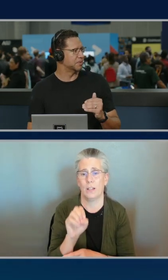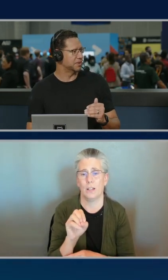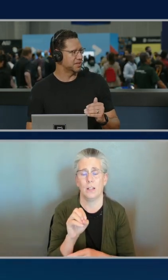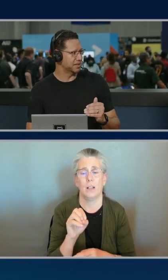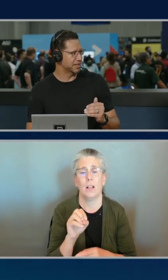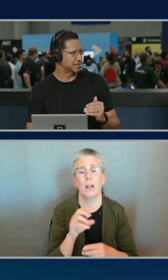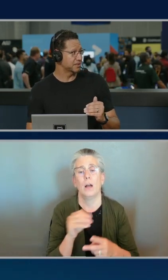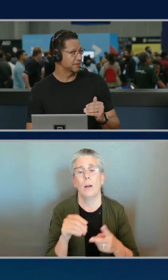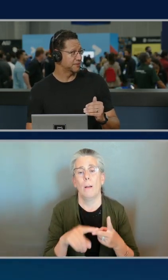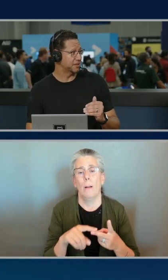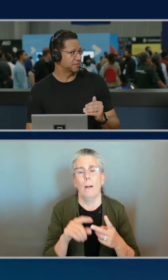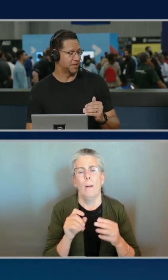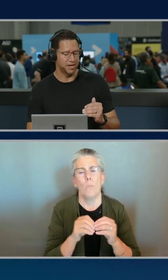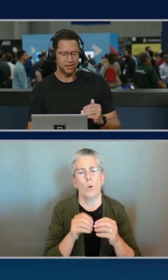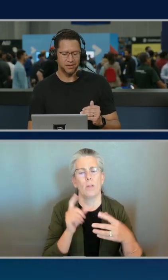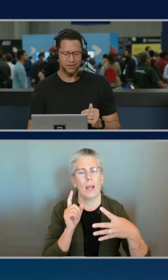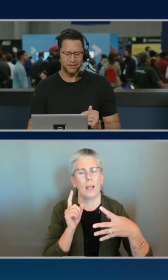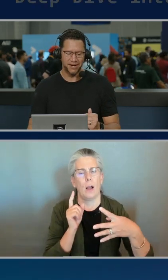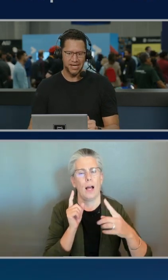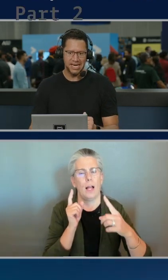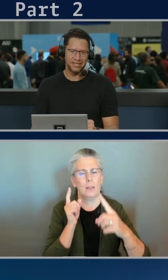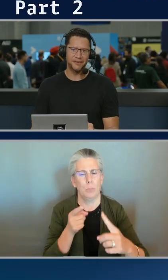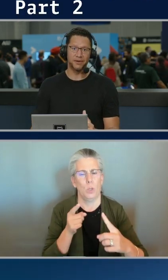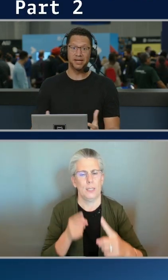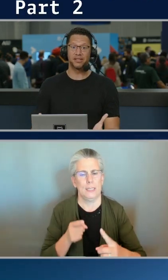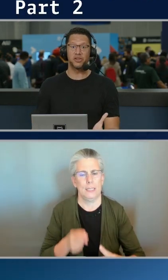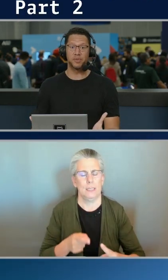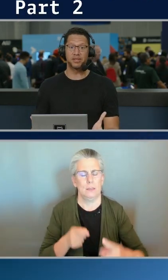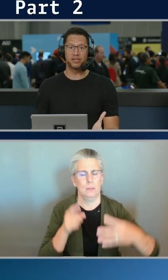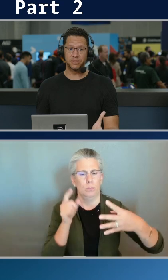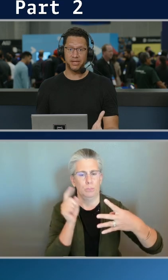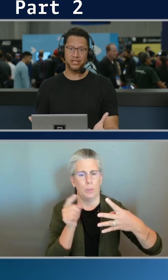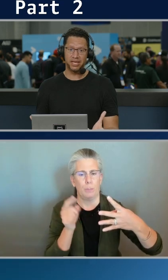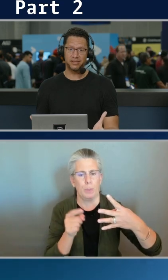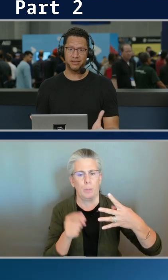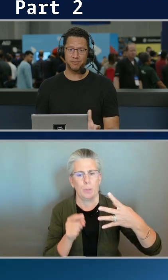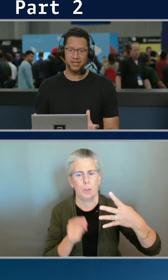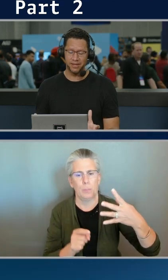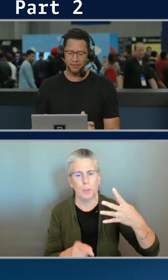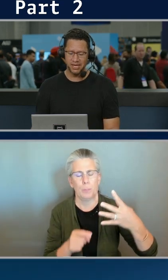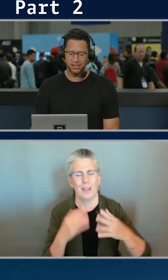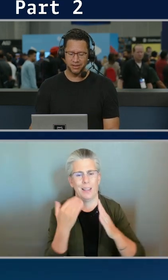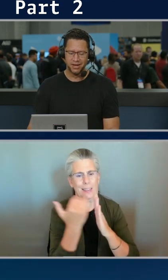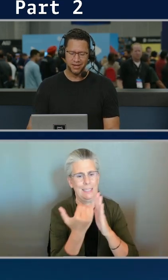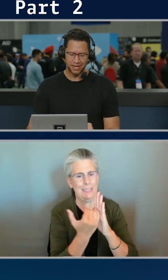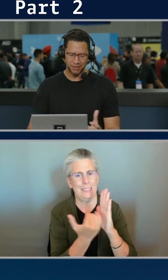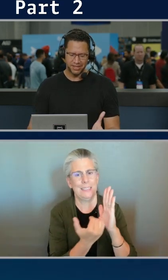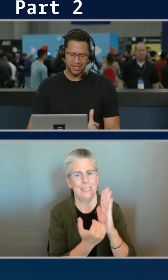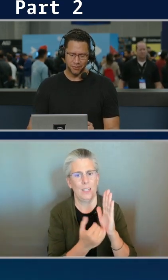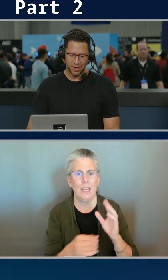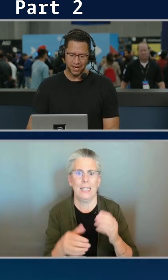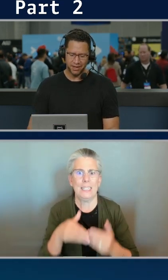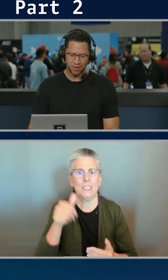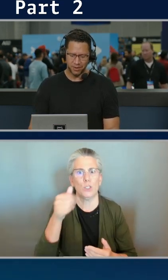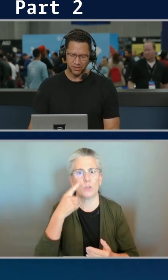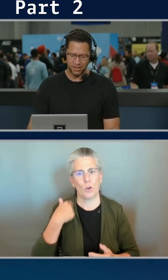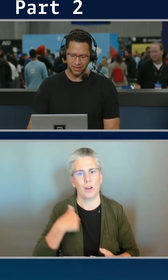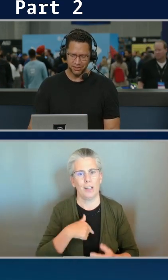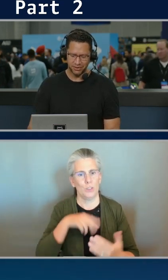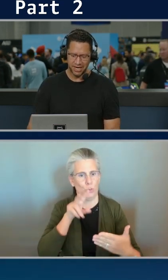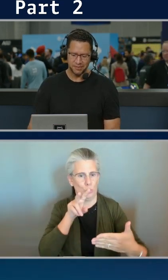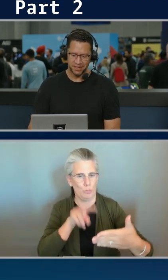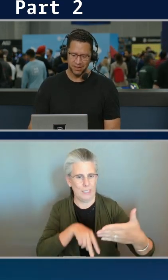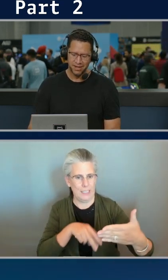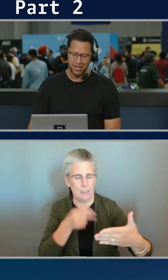like in a bulleted list from Haiku. So it's very easy for us as humans to digest and read the information and really take away what we're trying